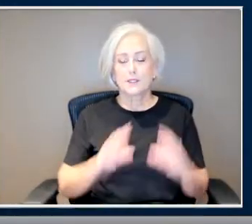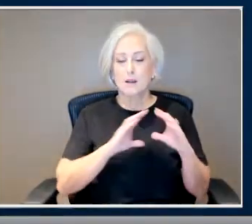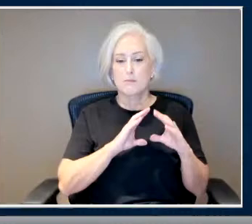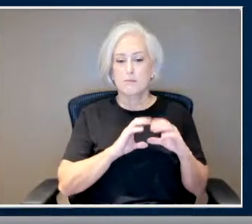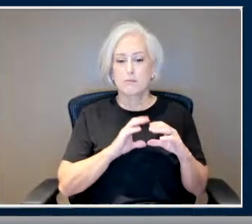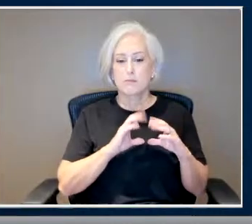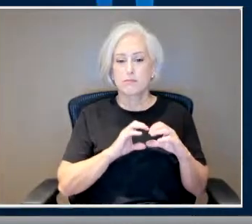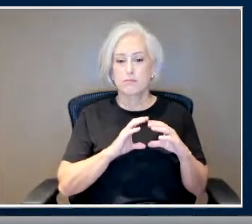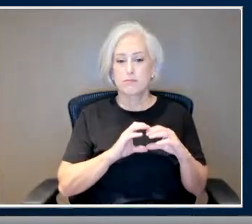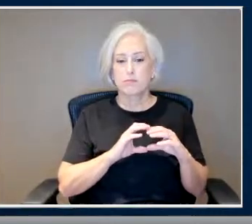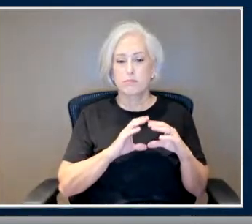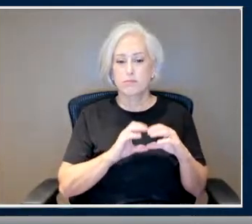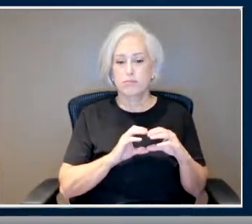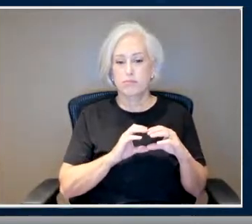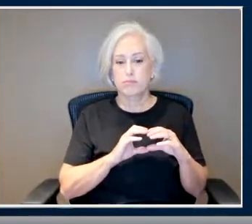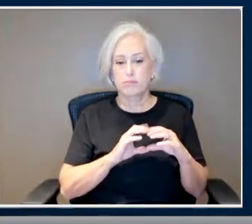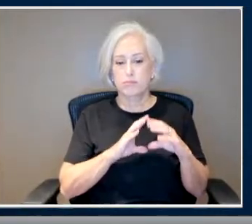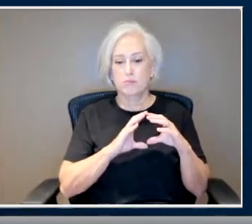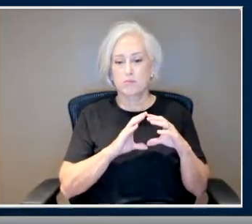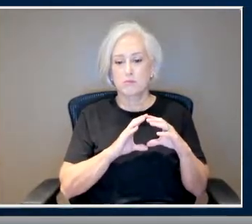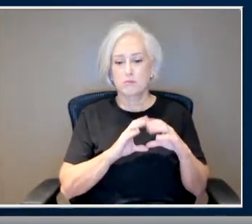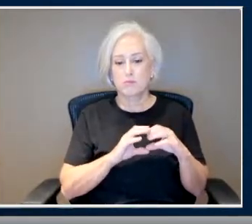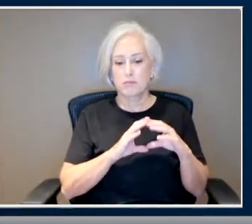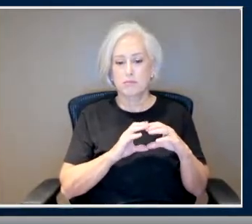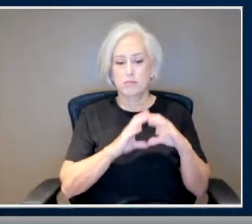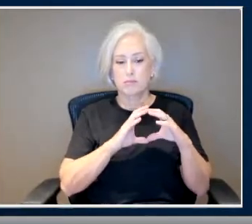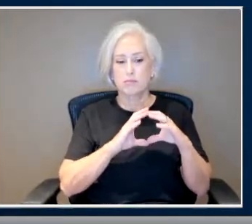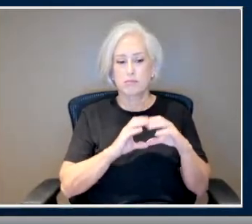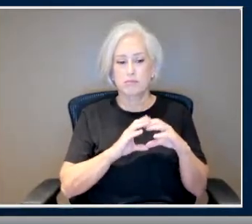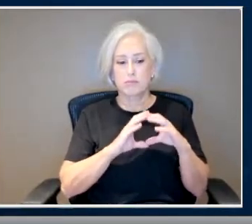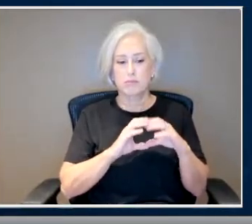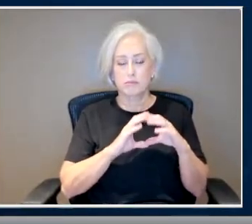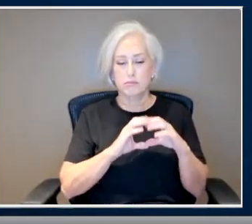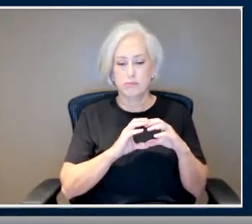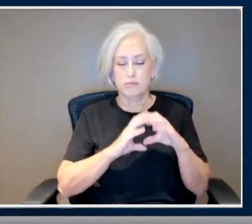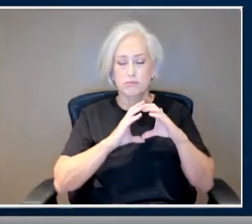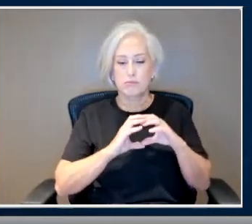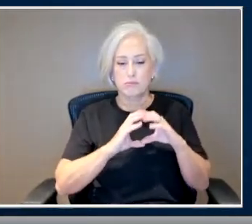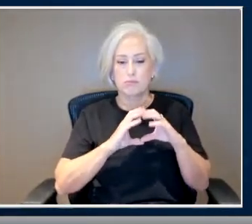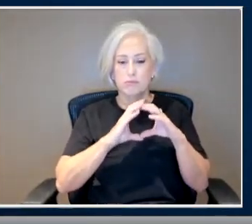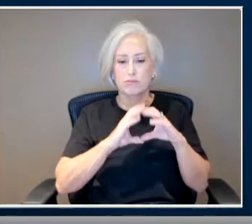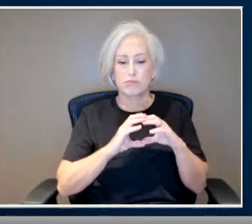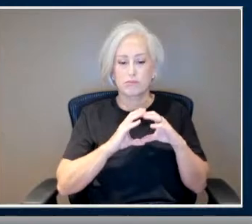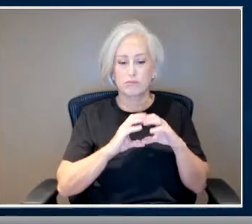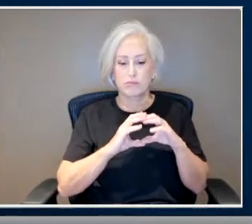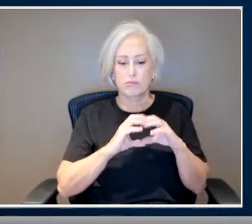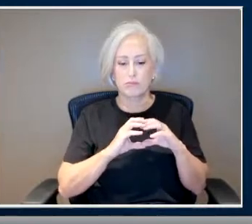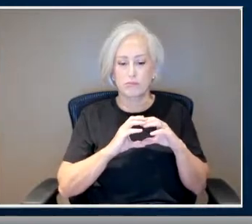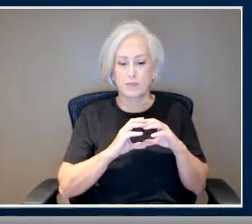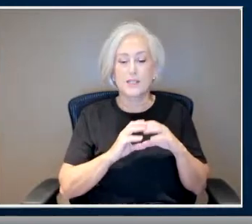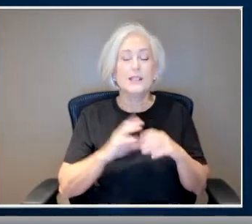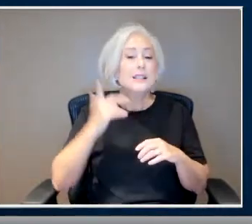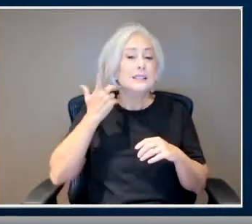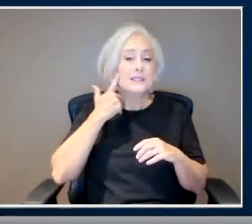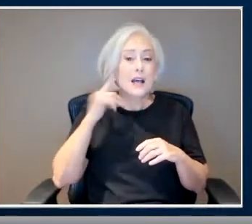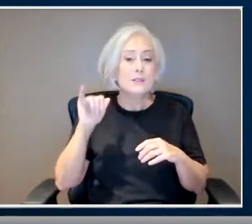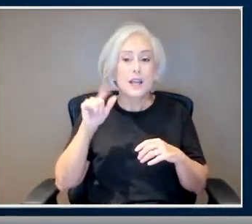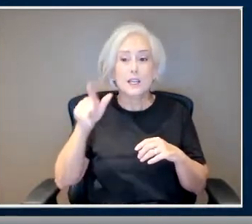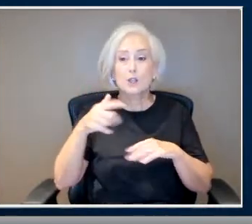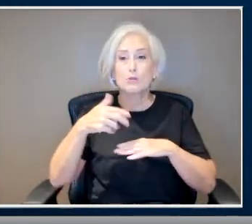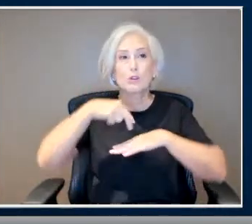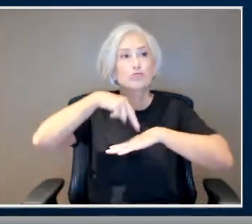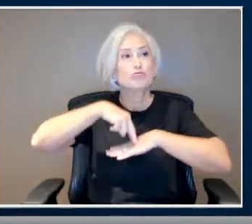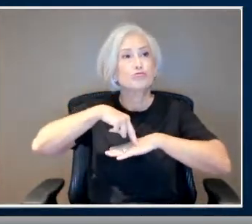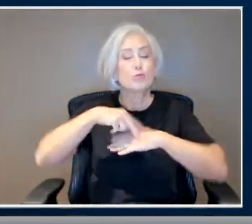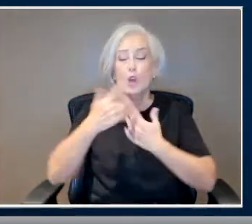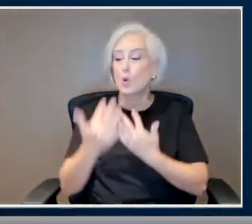It reminds me of when decades ago you would wait outside a club to get into the club,